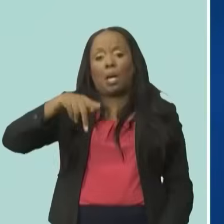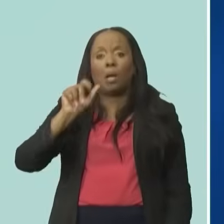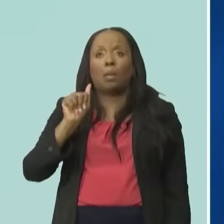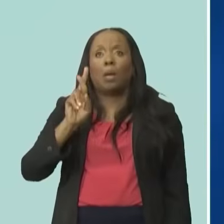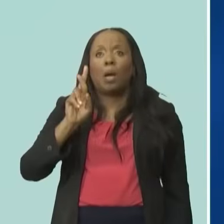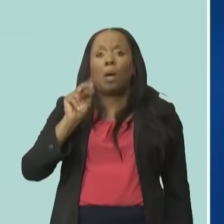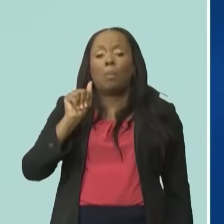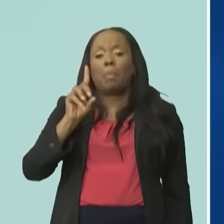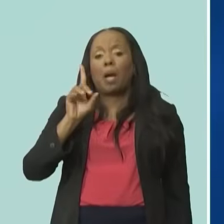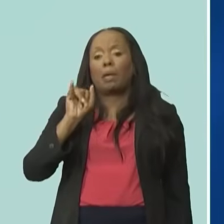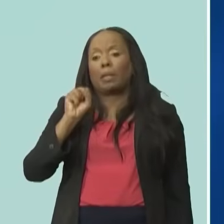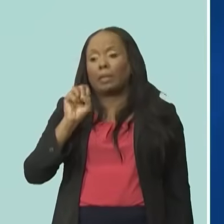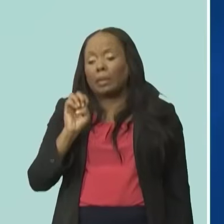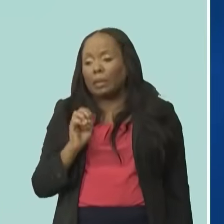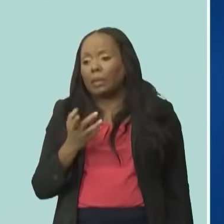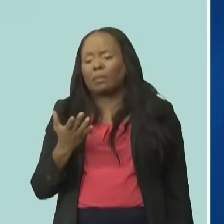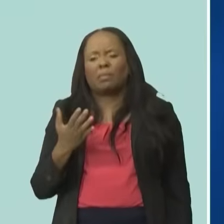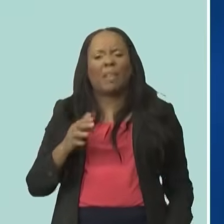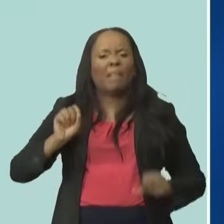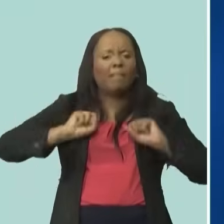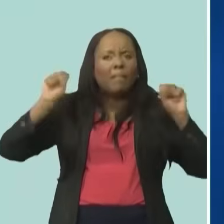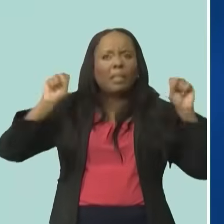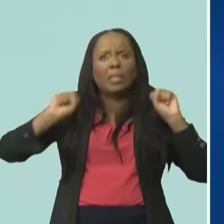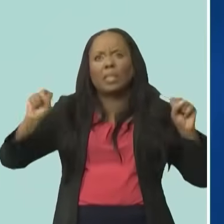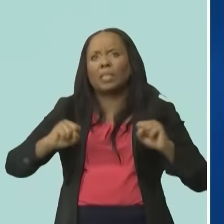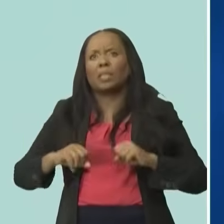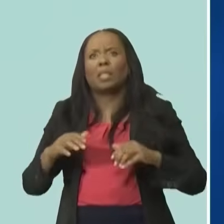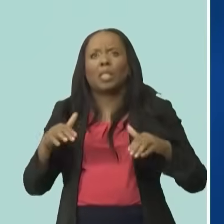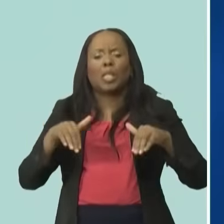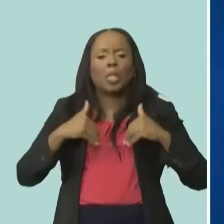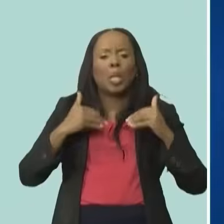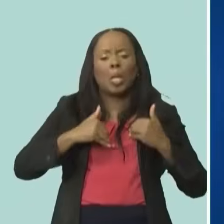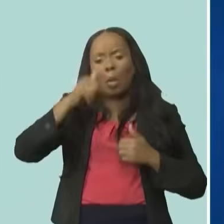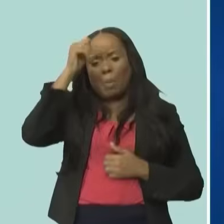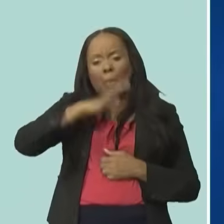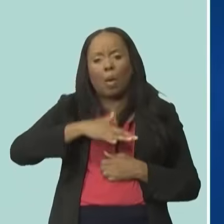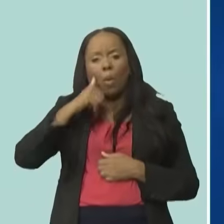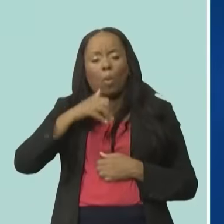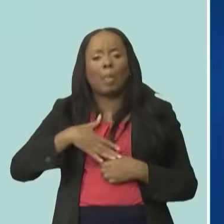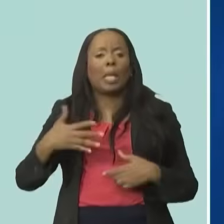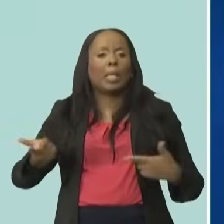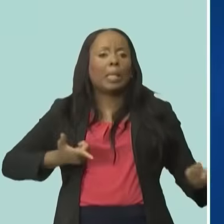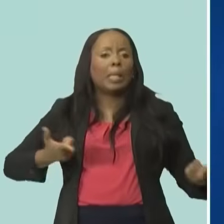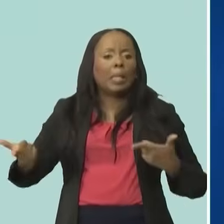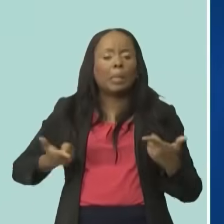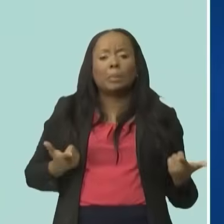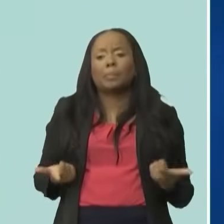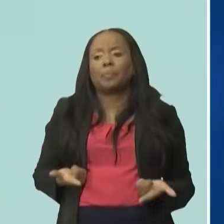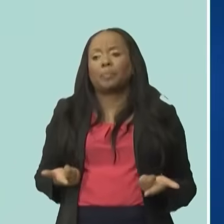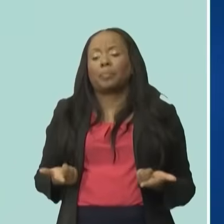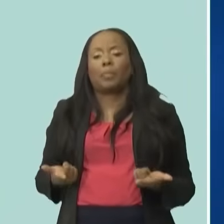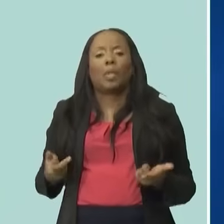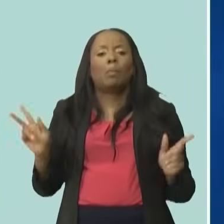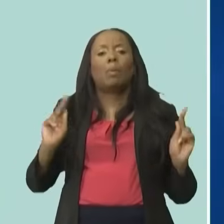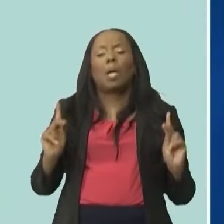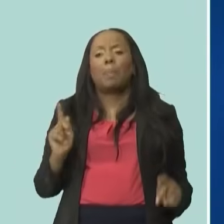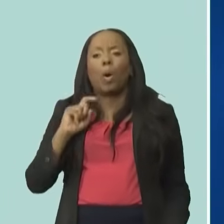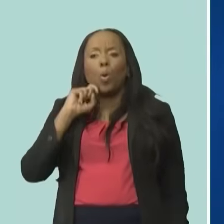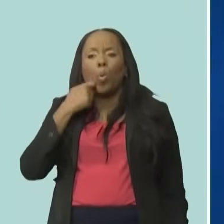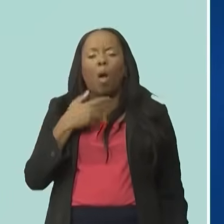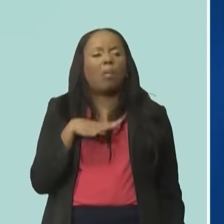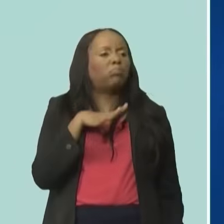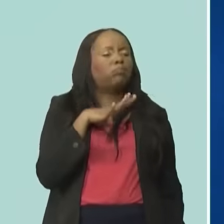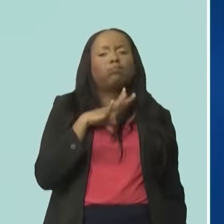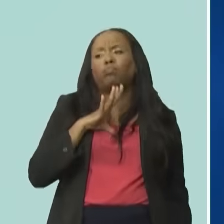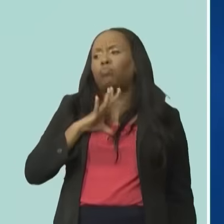Mega Power. And you see young men, young women out here in Lyman, but everybody just cool and just having a good time. And it's